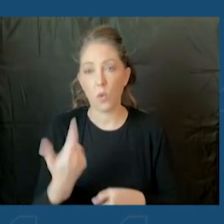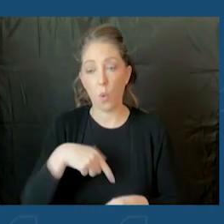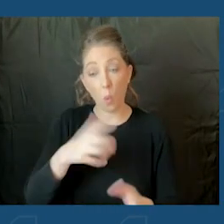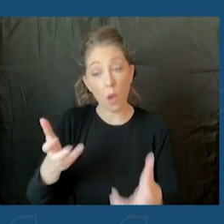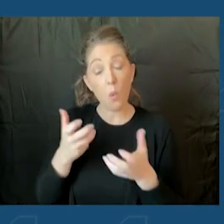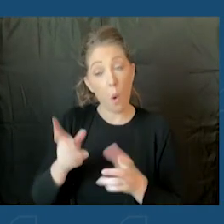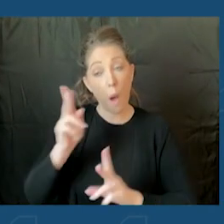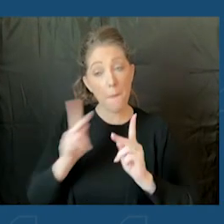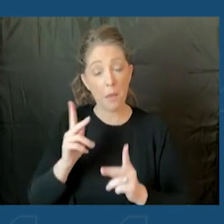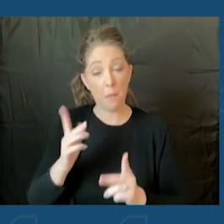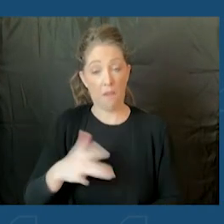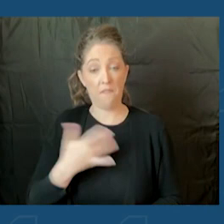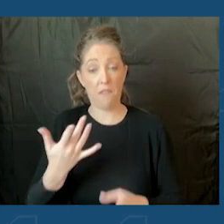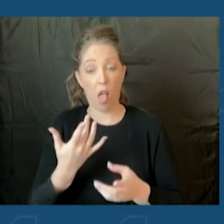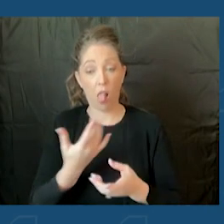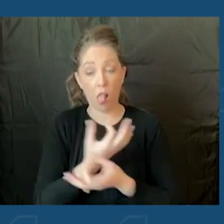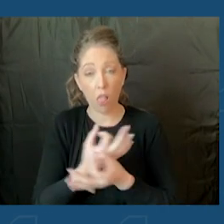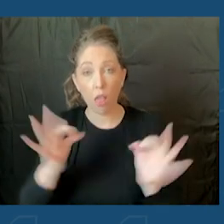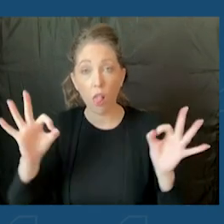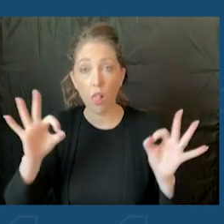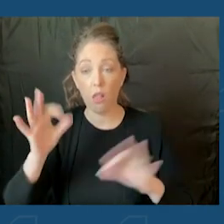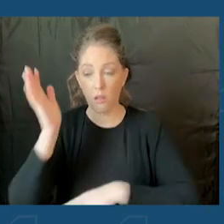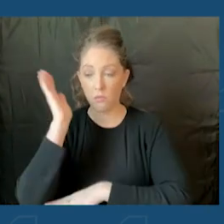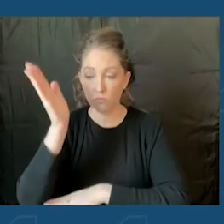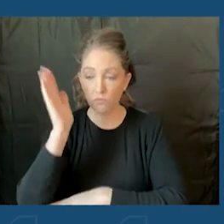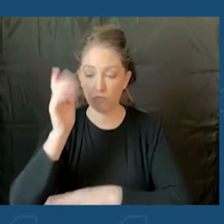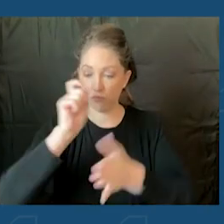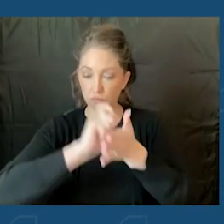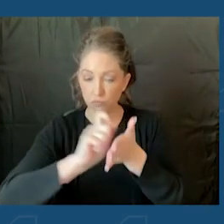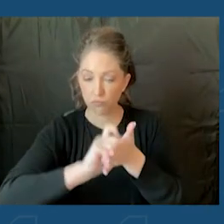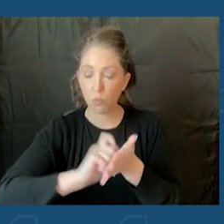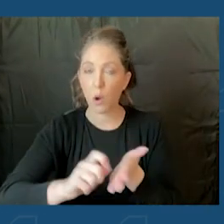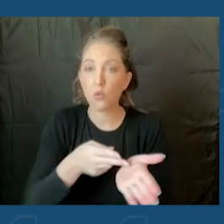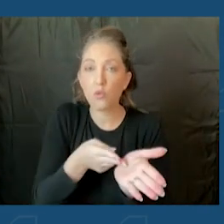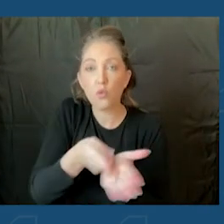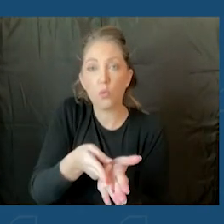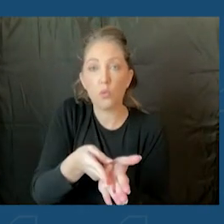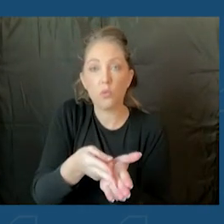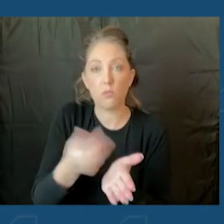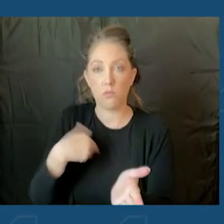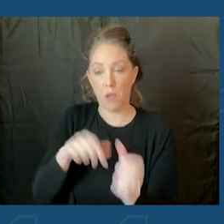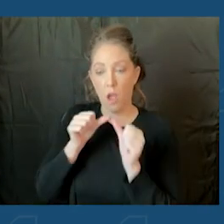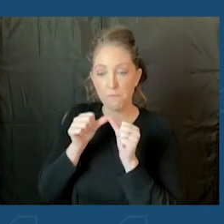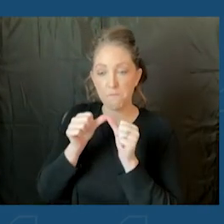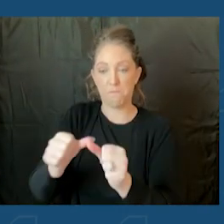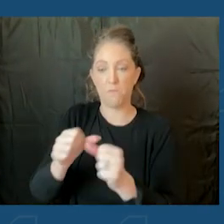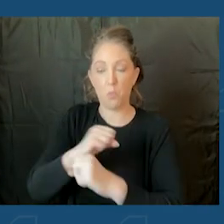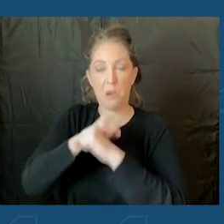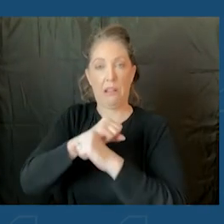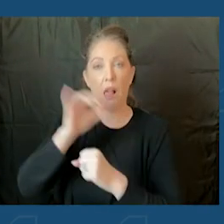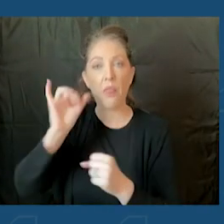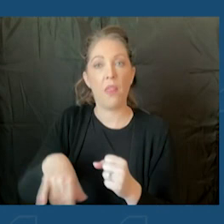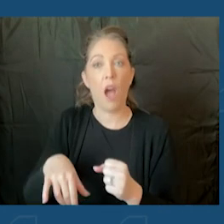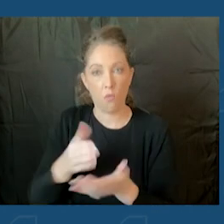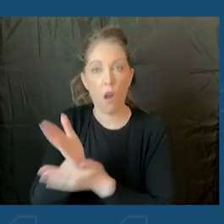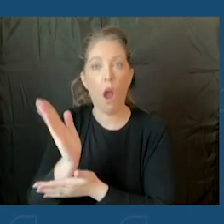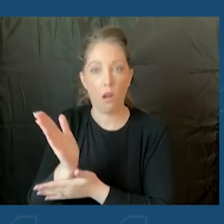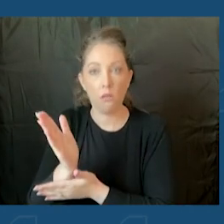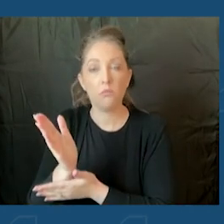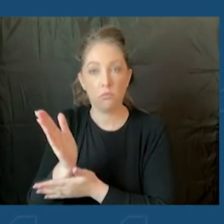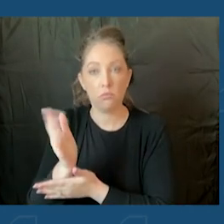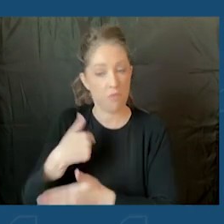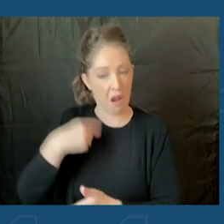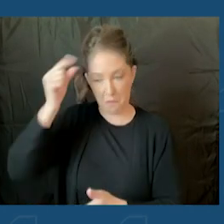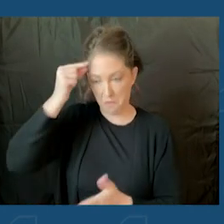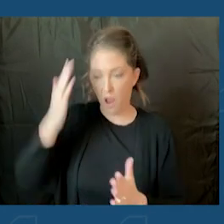write truth. And I'll continue to protect that every single day as my governor, as I'm your governor. So